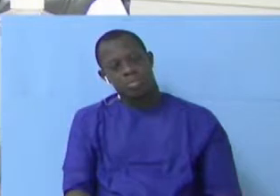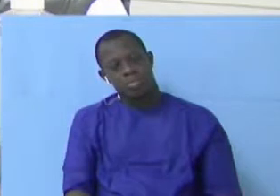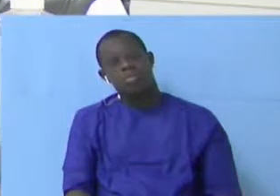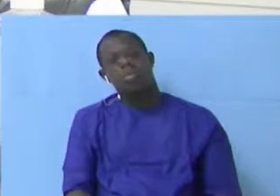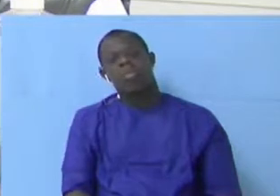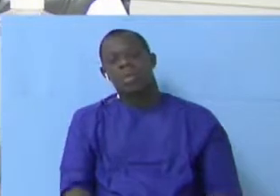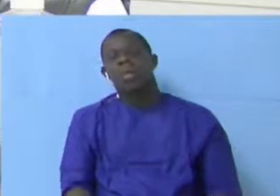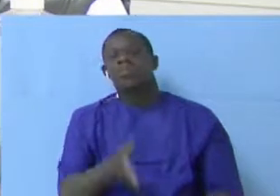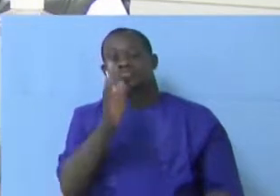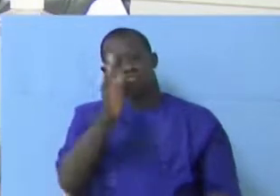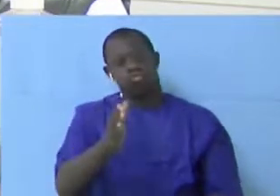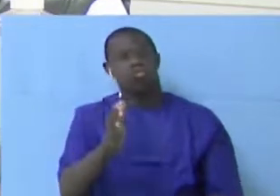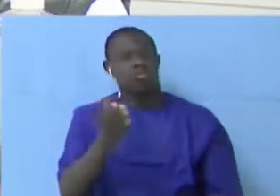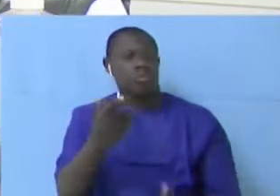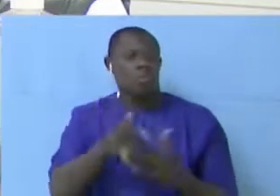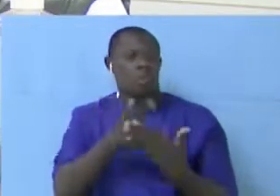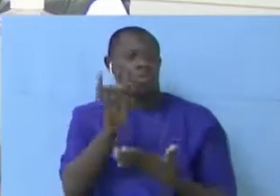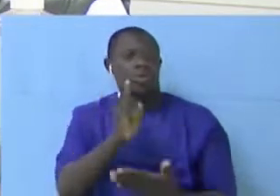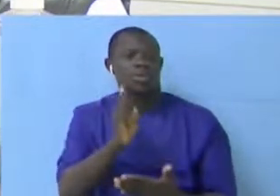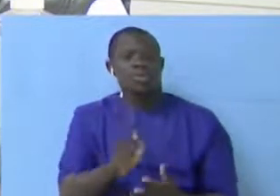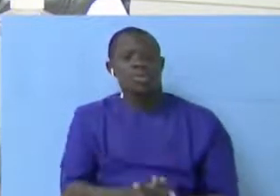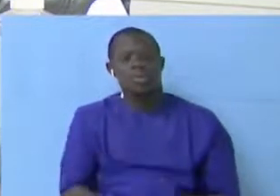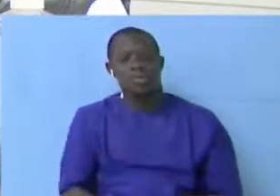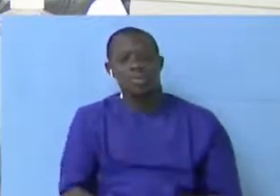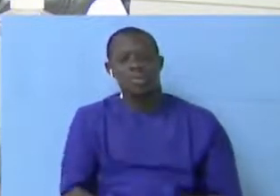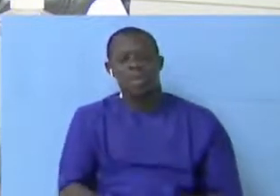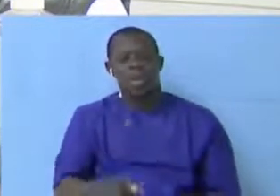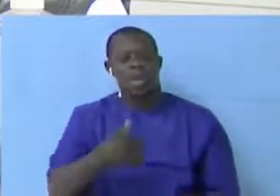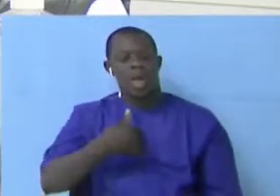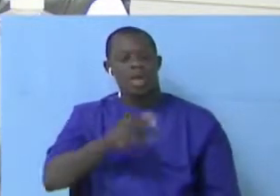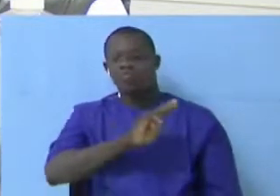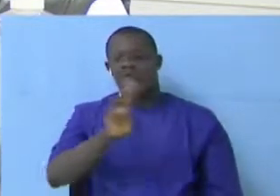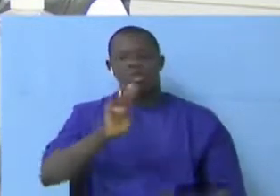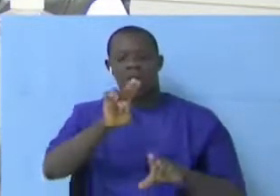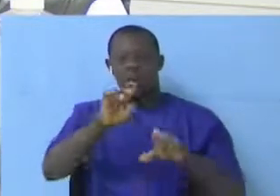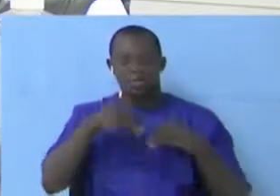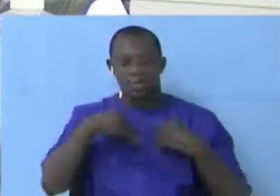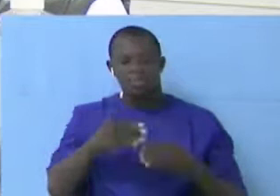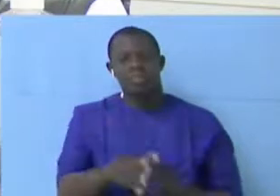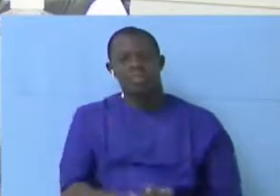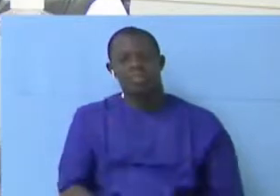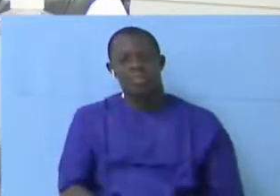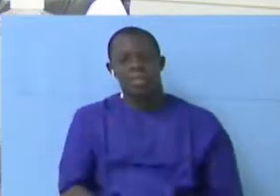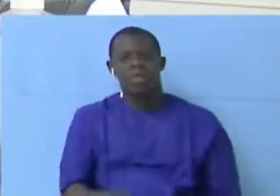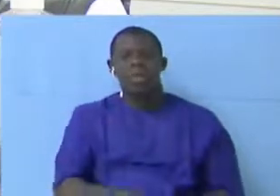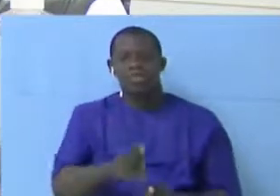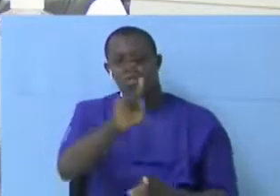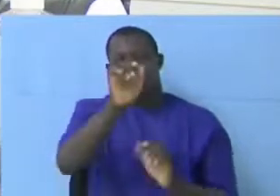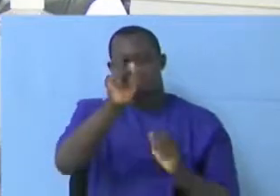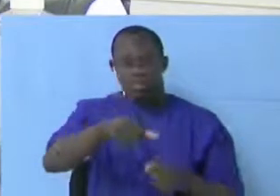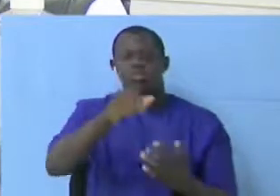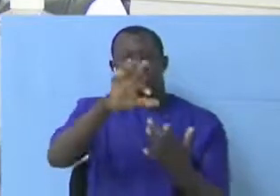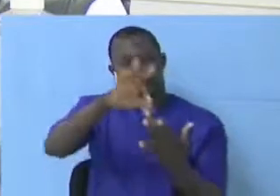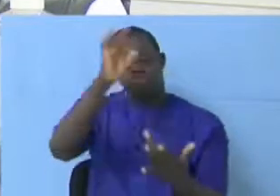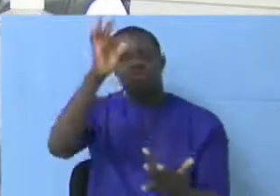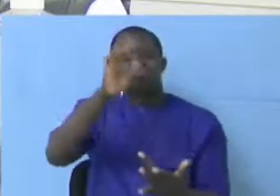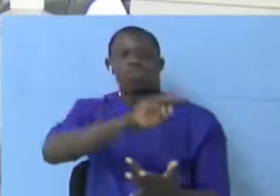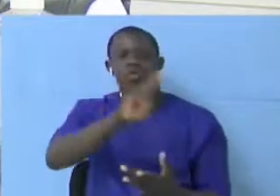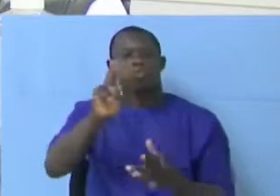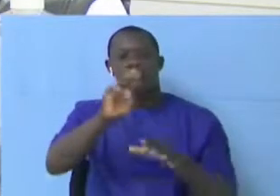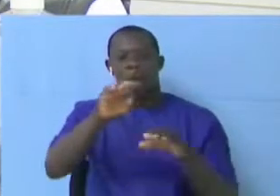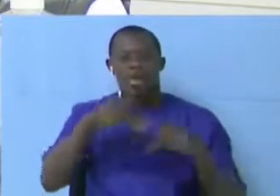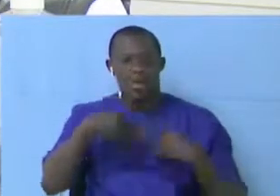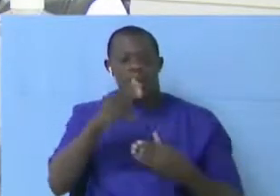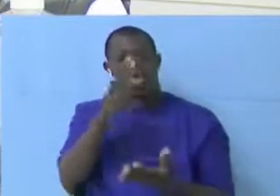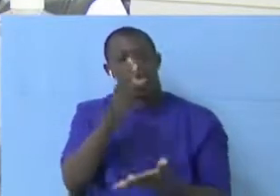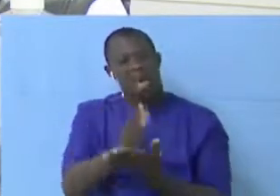That's the truth, isn't it? No, I disagree. Well, you can choose to disagree. The evidence is